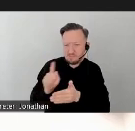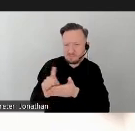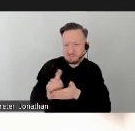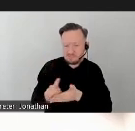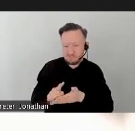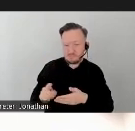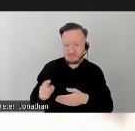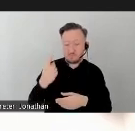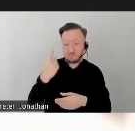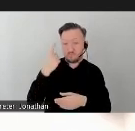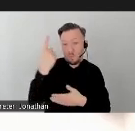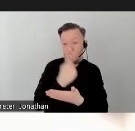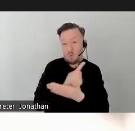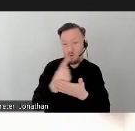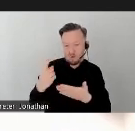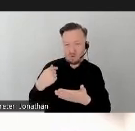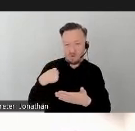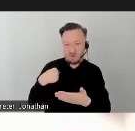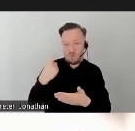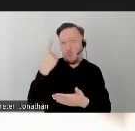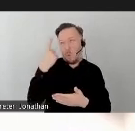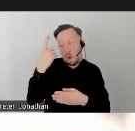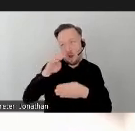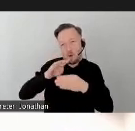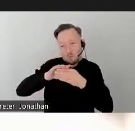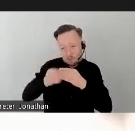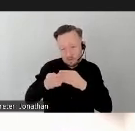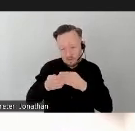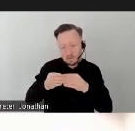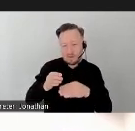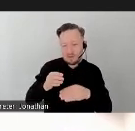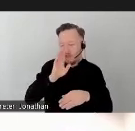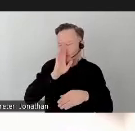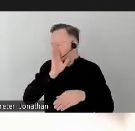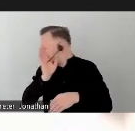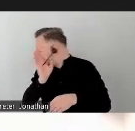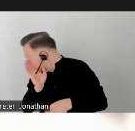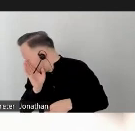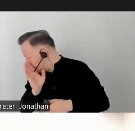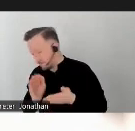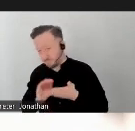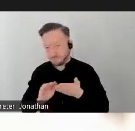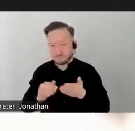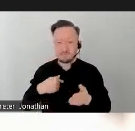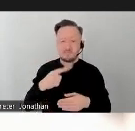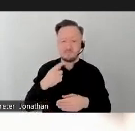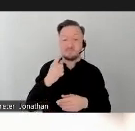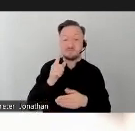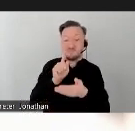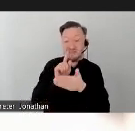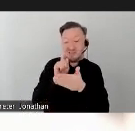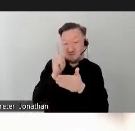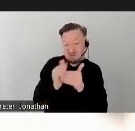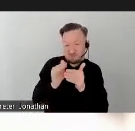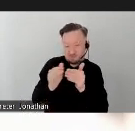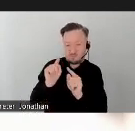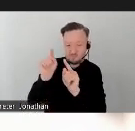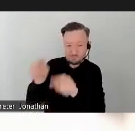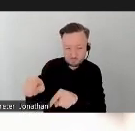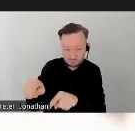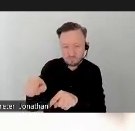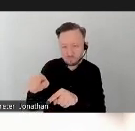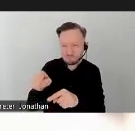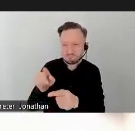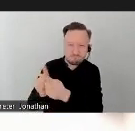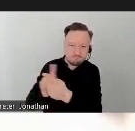week that we're able to go, one weekend, I should say, that we're able to be there every month to engage the population that comes through there.